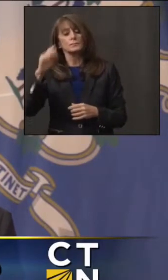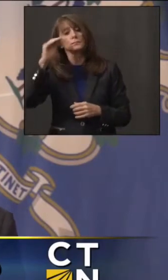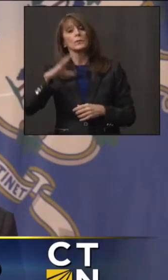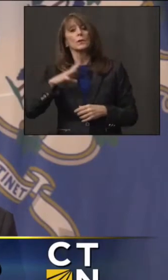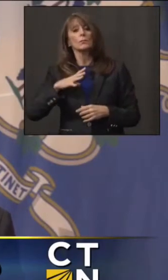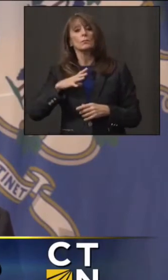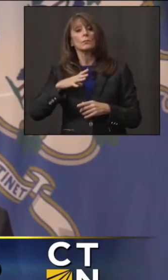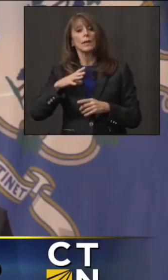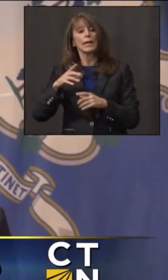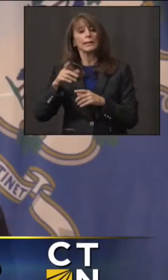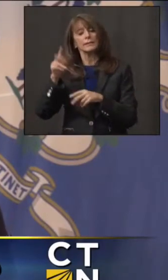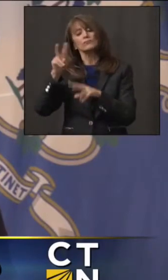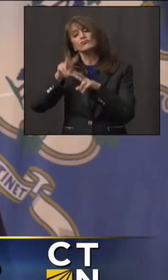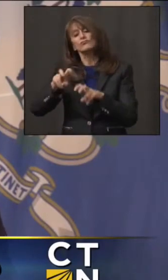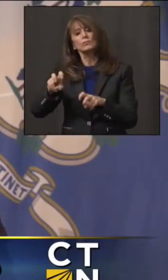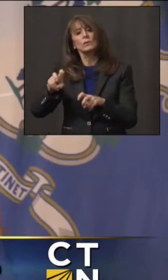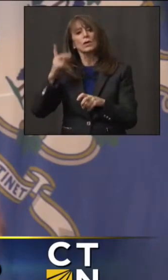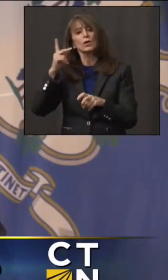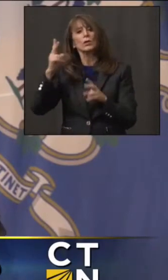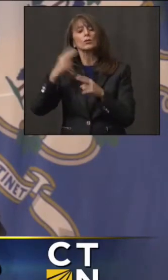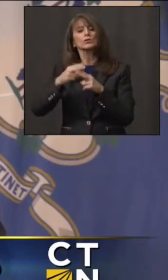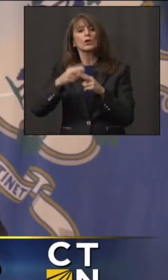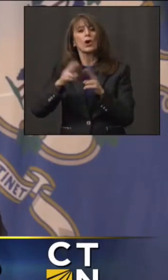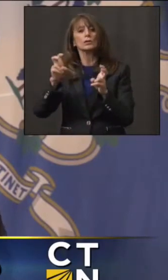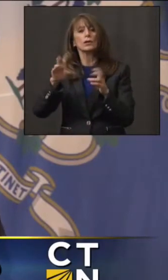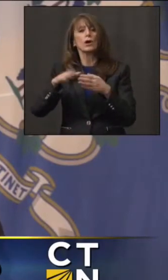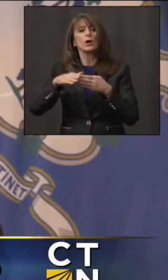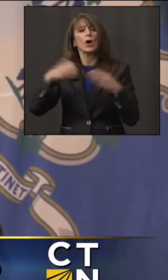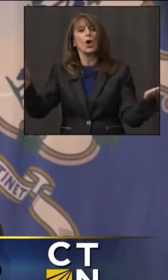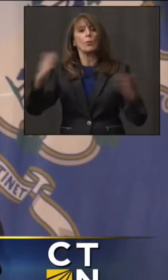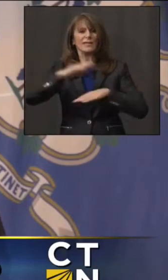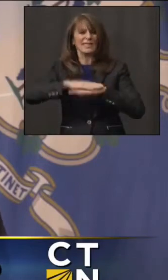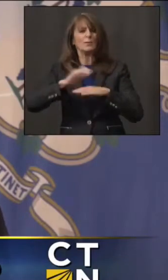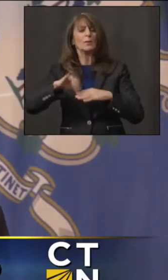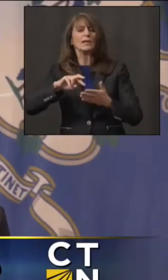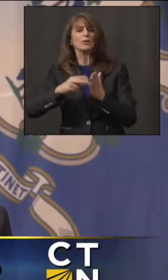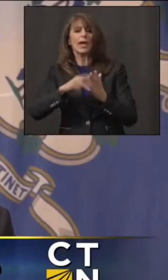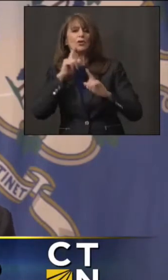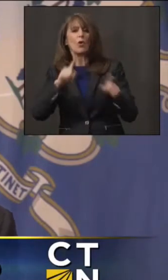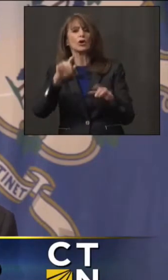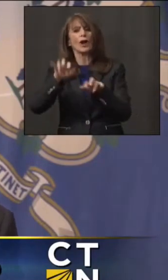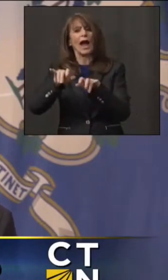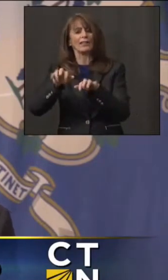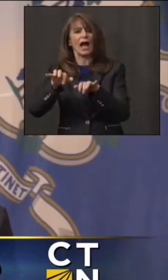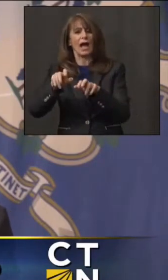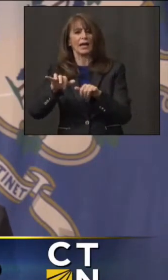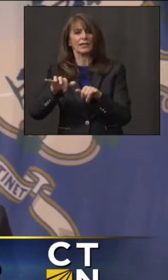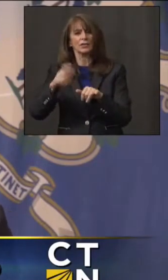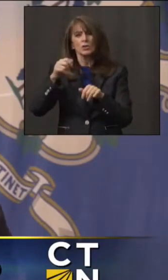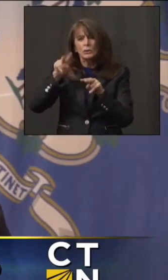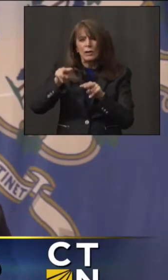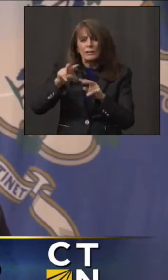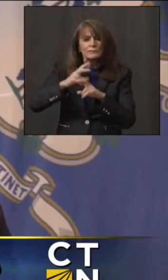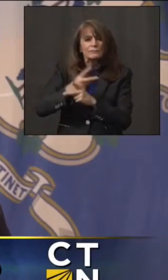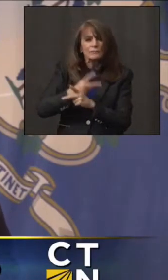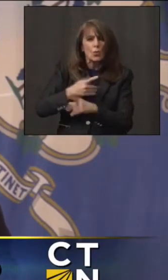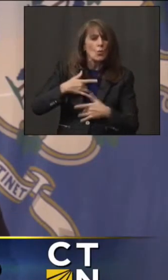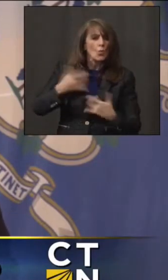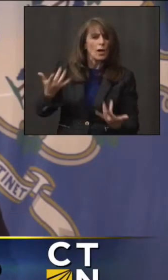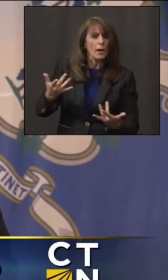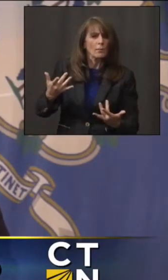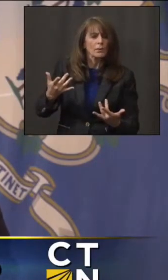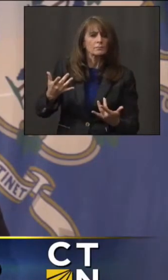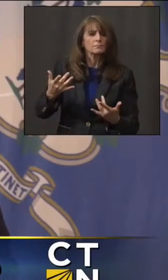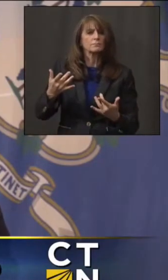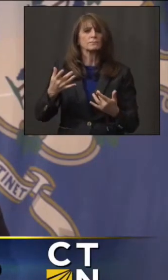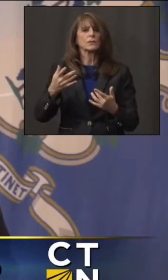took a look at Open Table, which is the online ordering, to give a snapshot of what's going on. And let's say